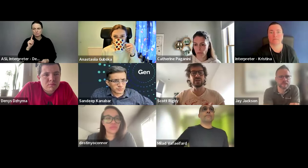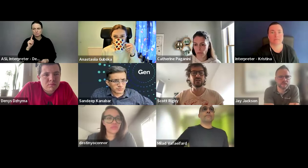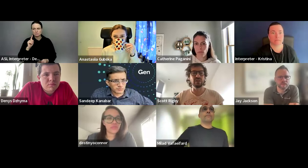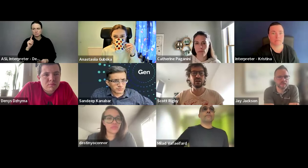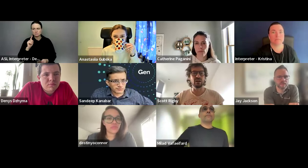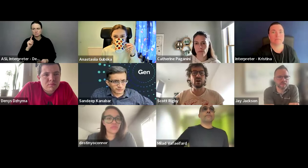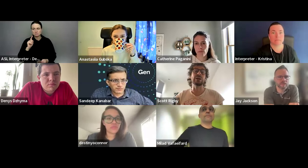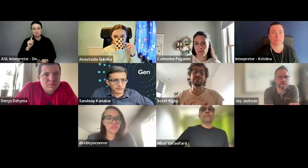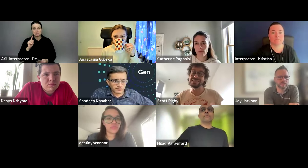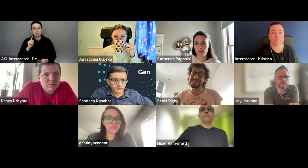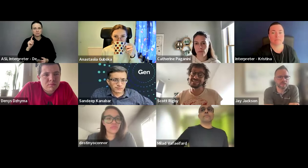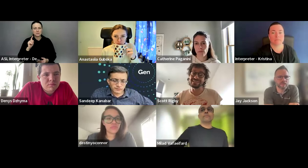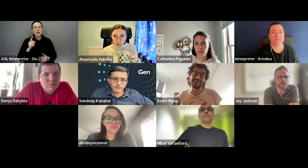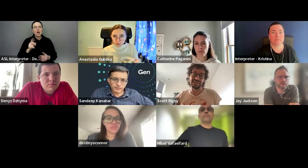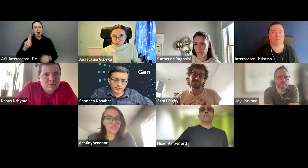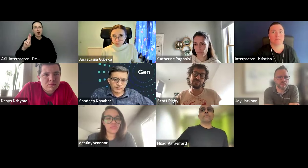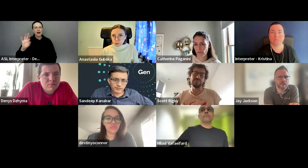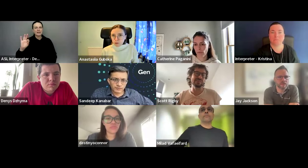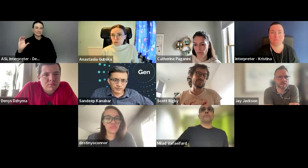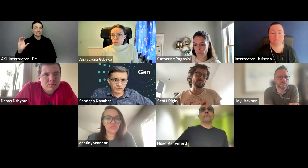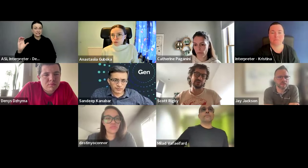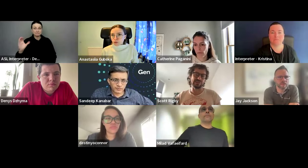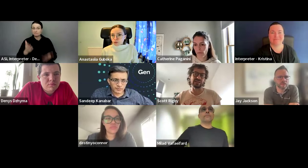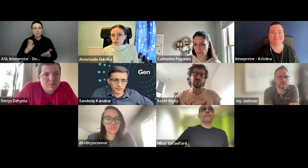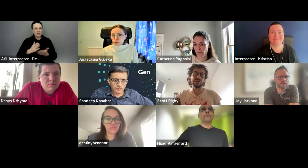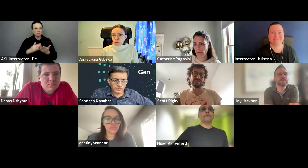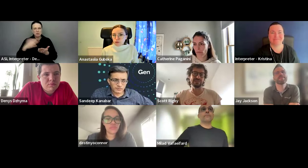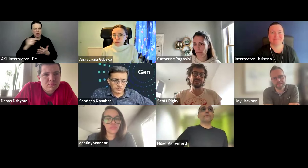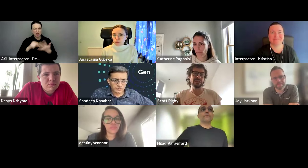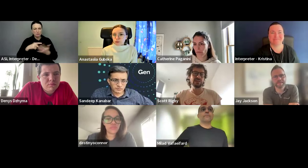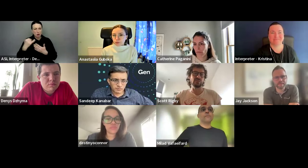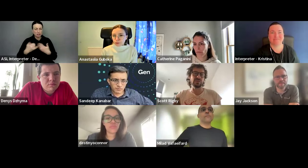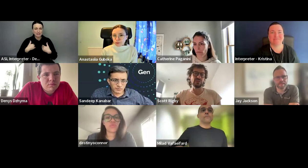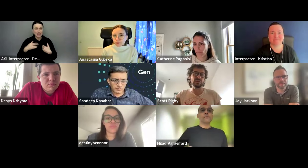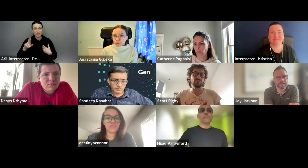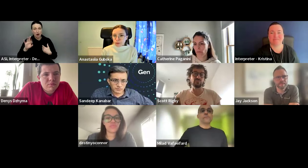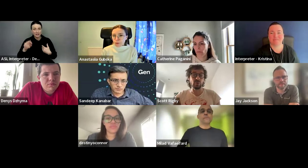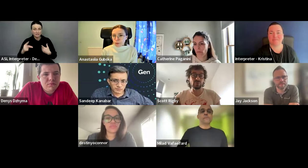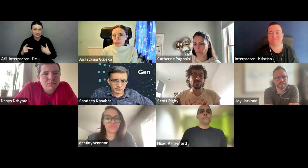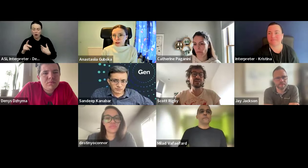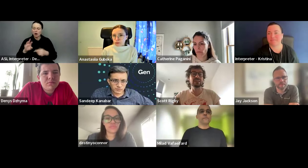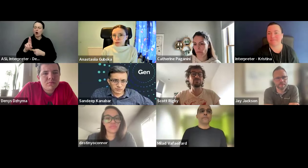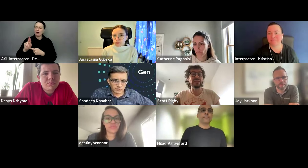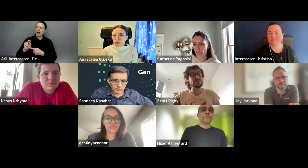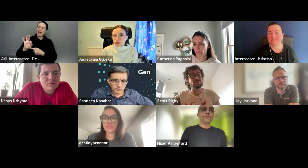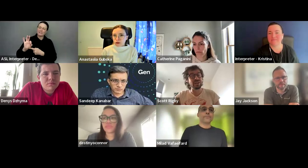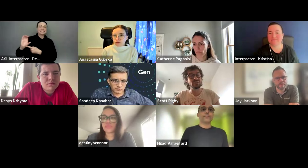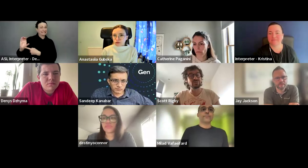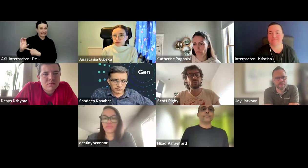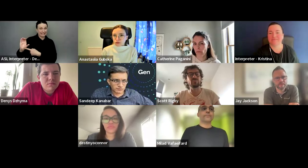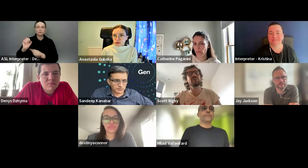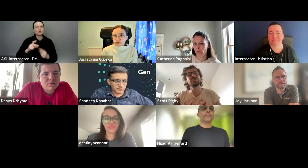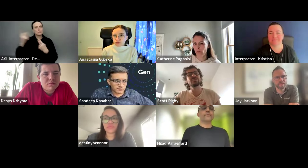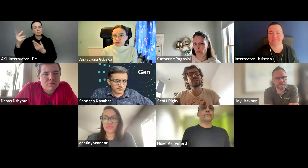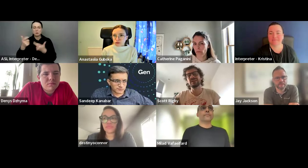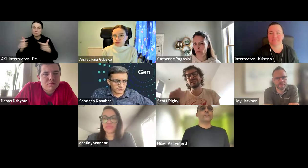of doing RFCs, like maybe some other projects have RFCs, so that you can propose major changes